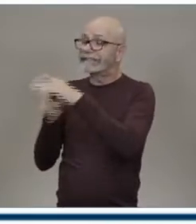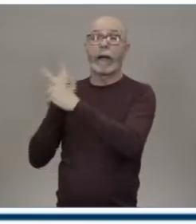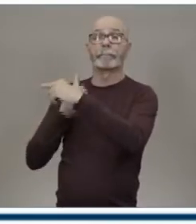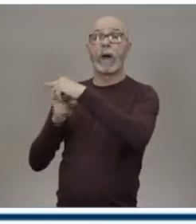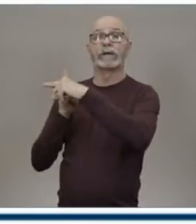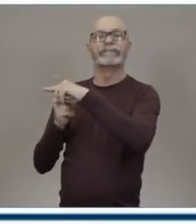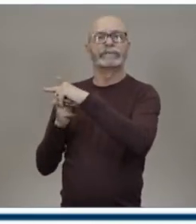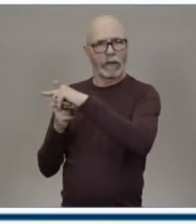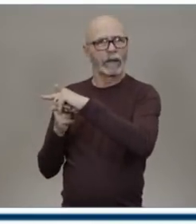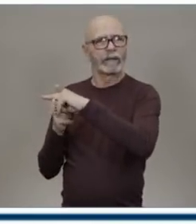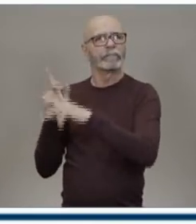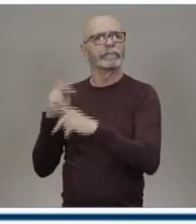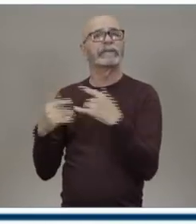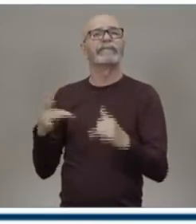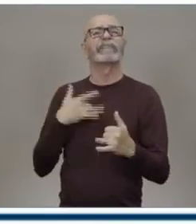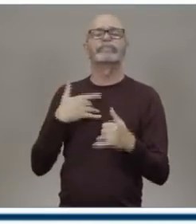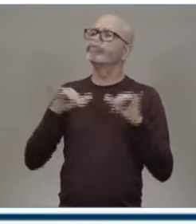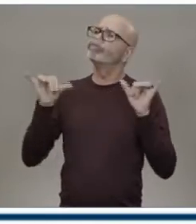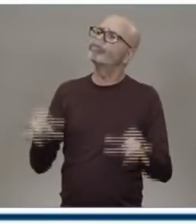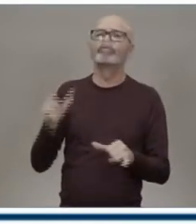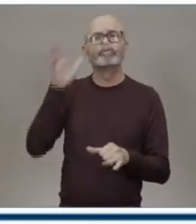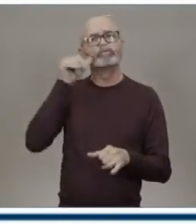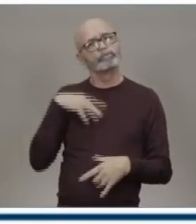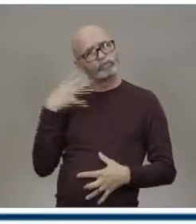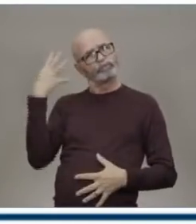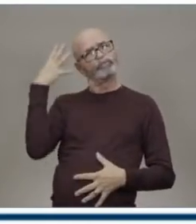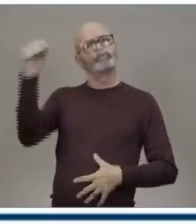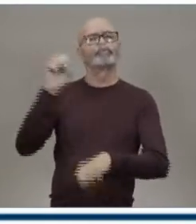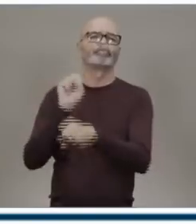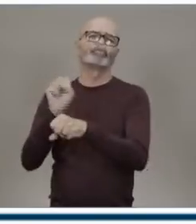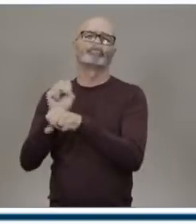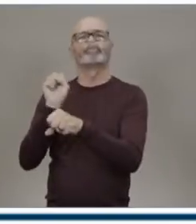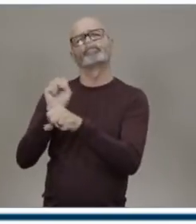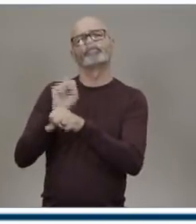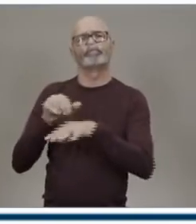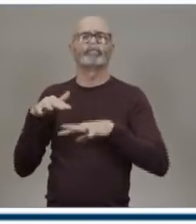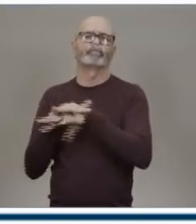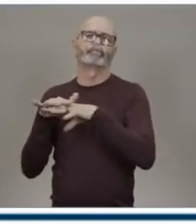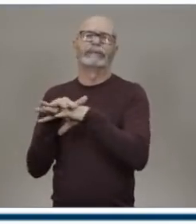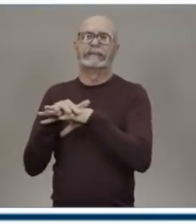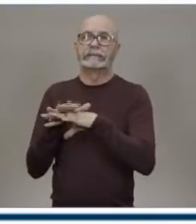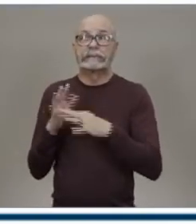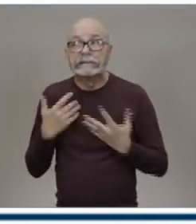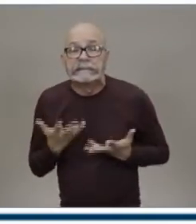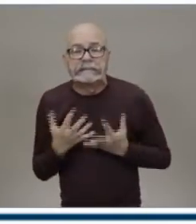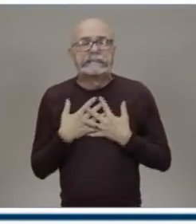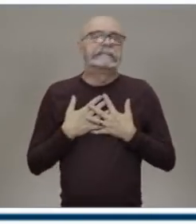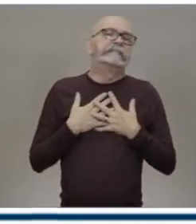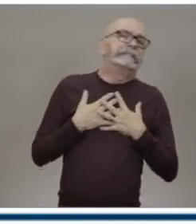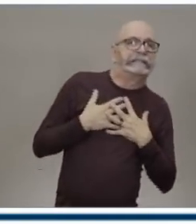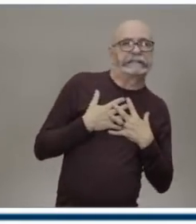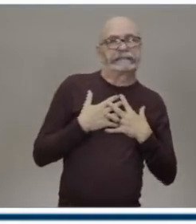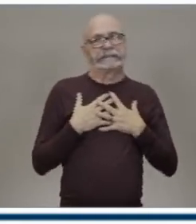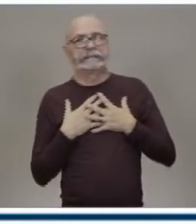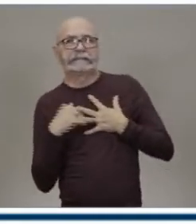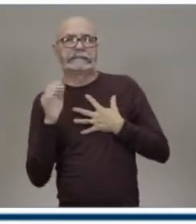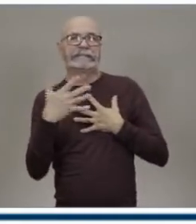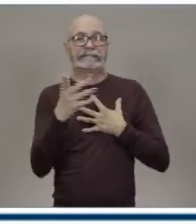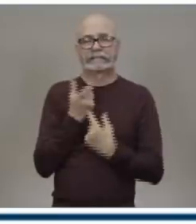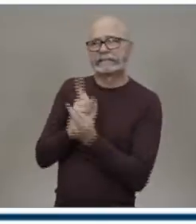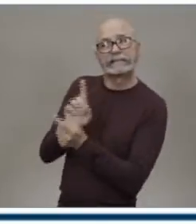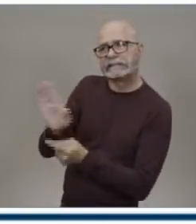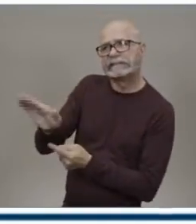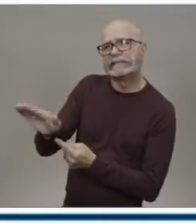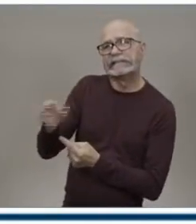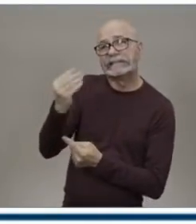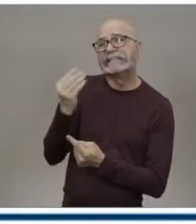in their community even while they had symptoms. So I have to take time today to stress how important it is for people